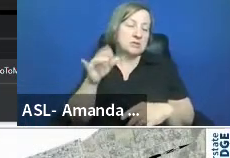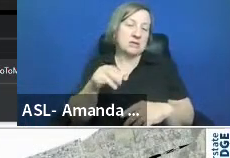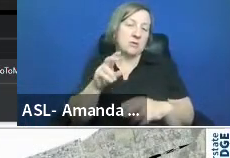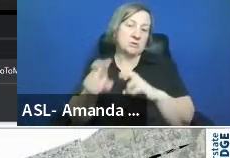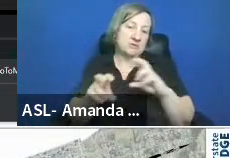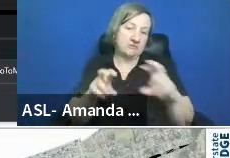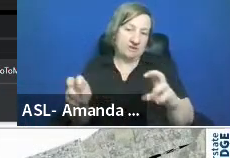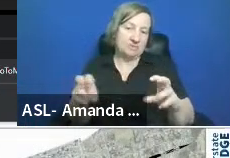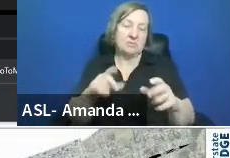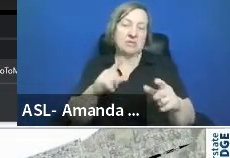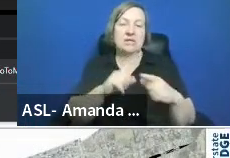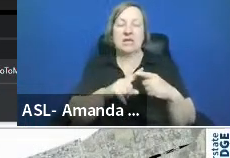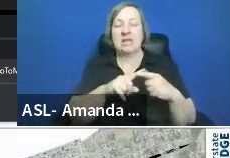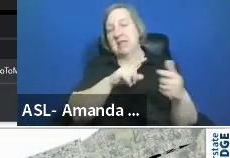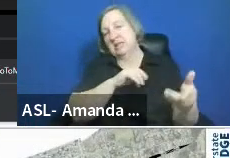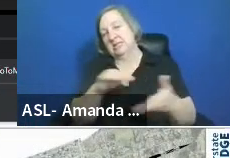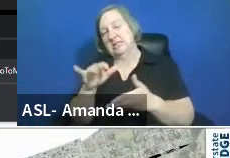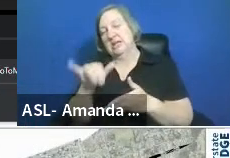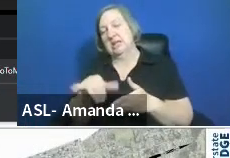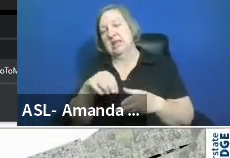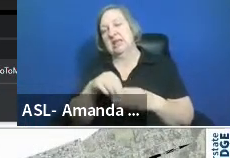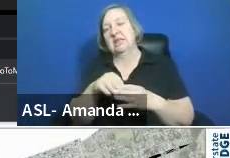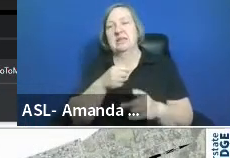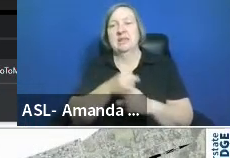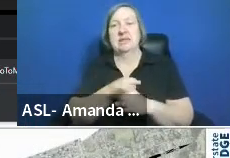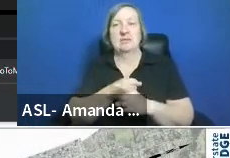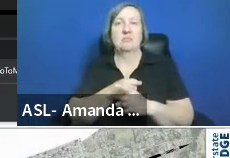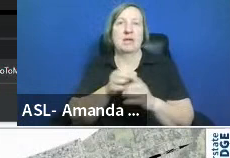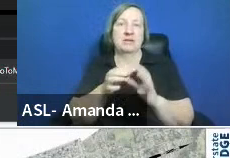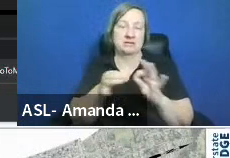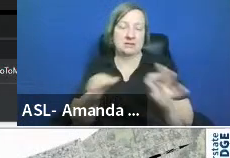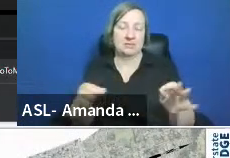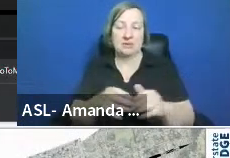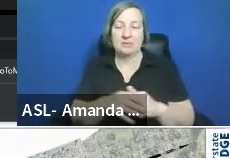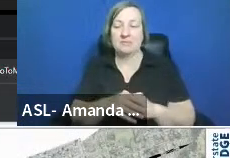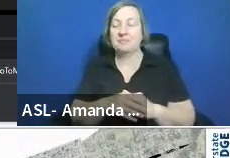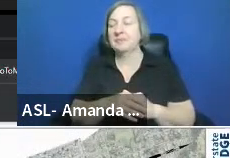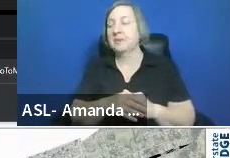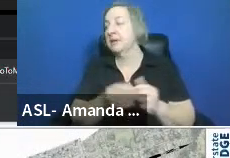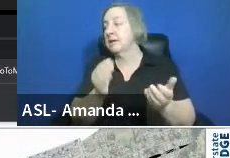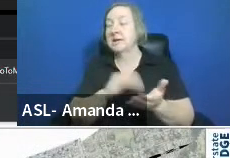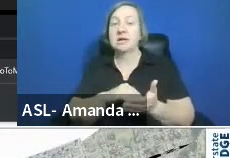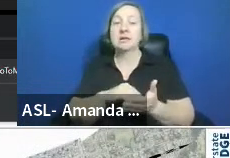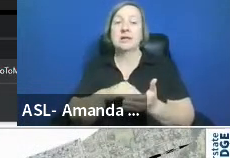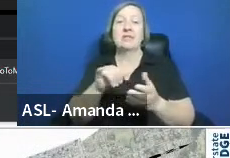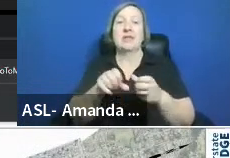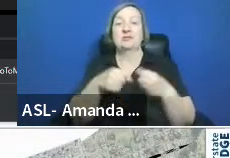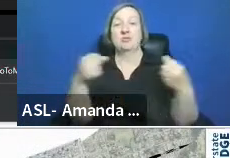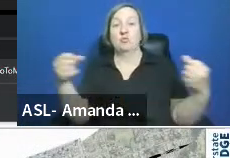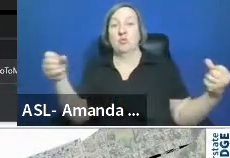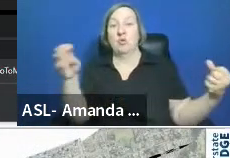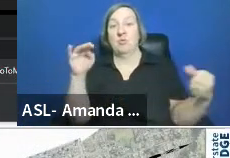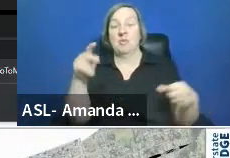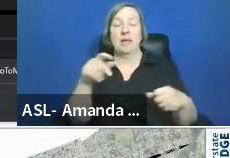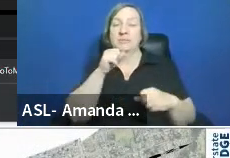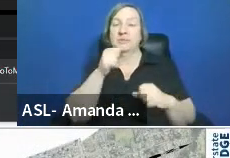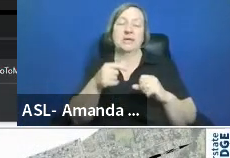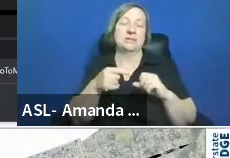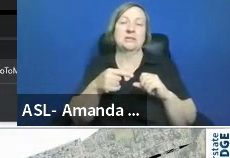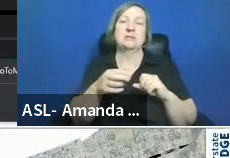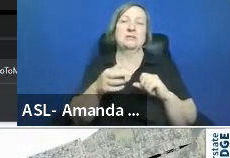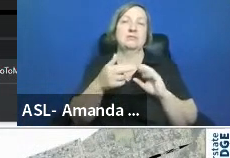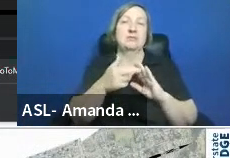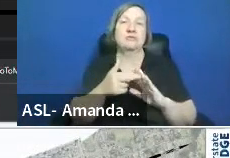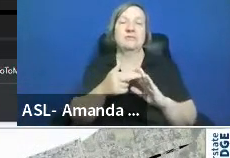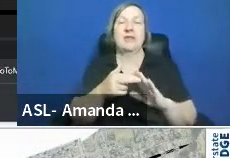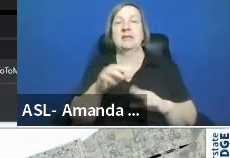investments then studied in the impact statement. So again, the roadmap does not reflect impacts being studied